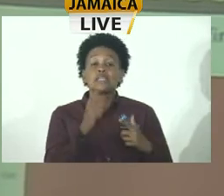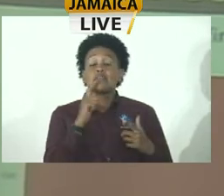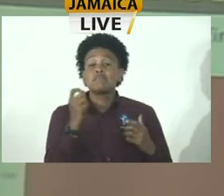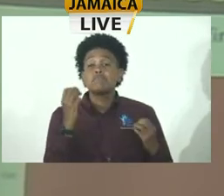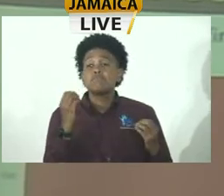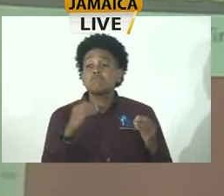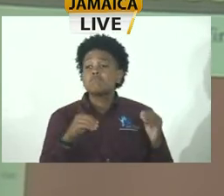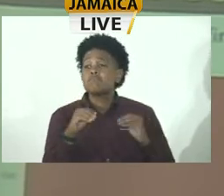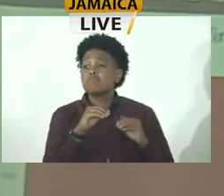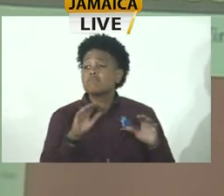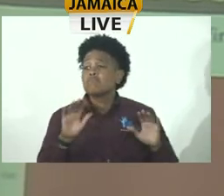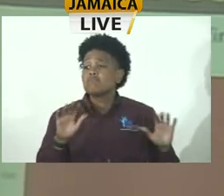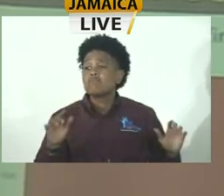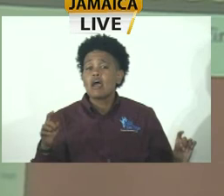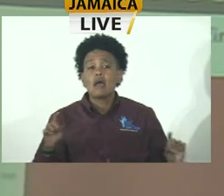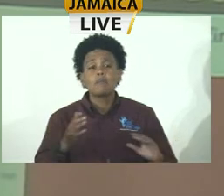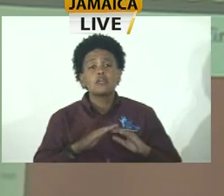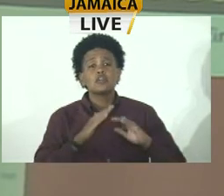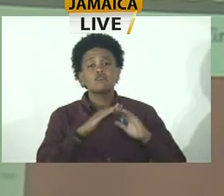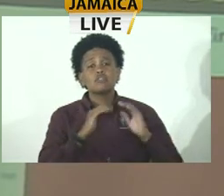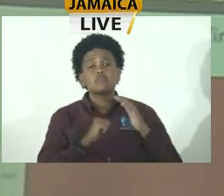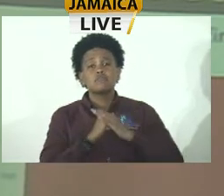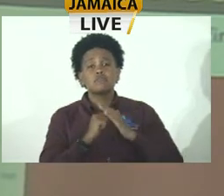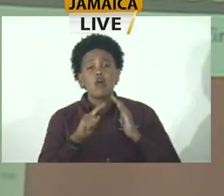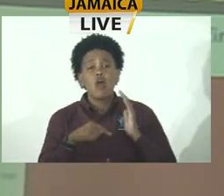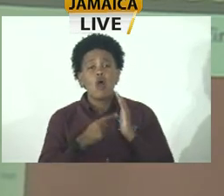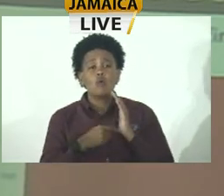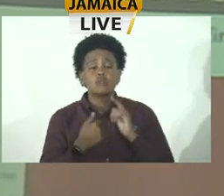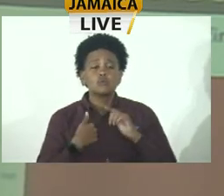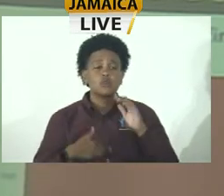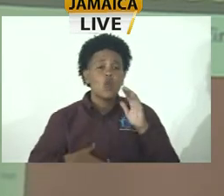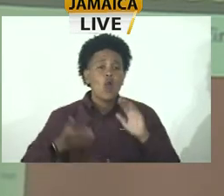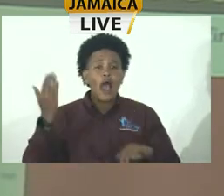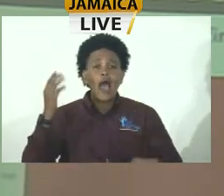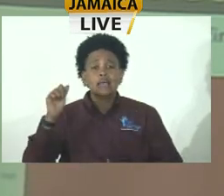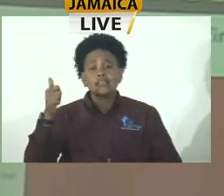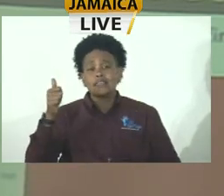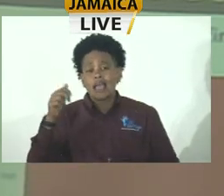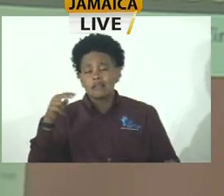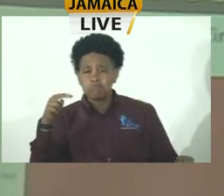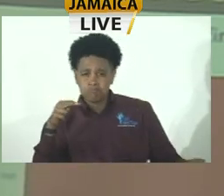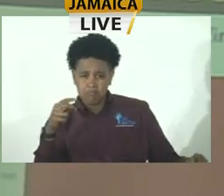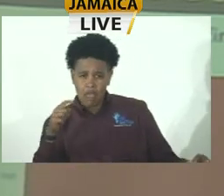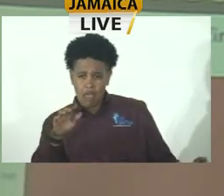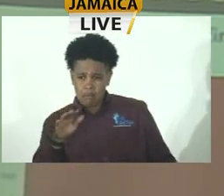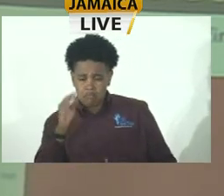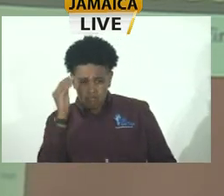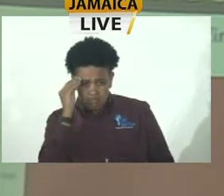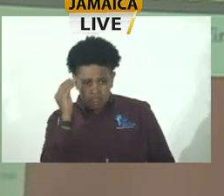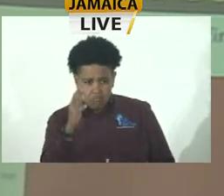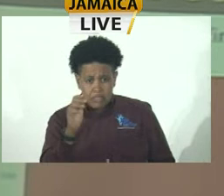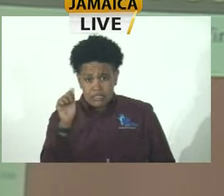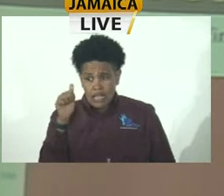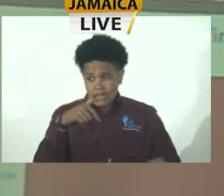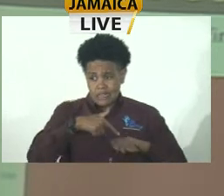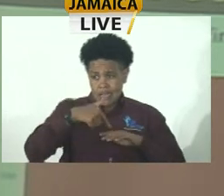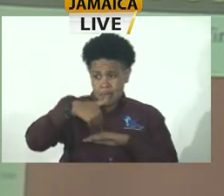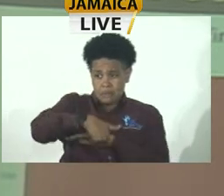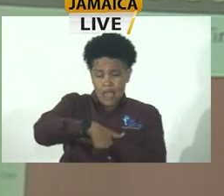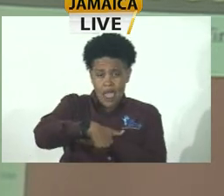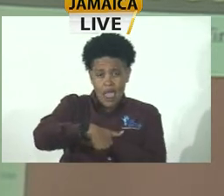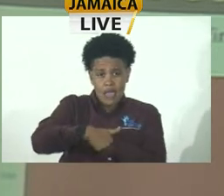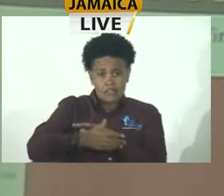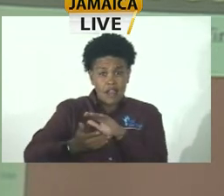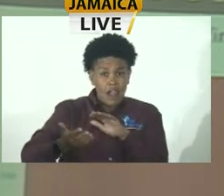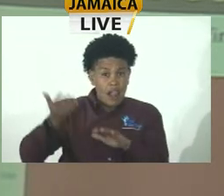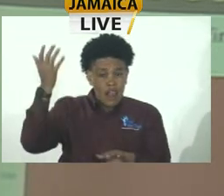movement we increased the curfew hours we went up as high as 10 10 pm at night